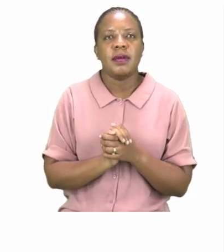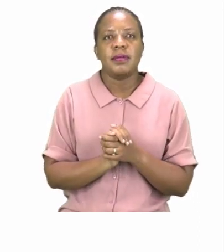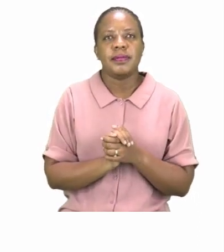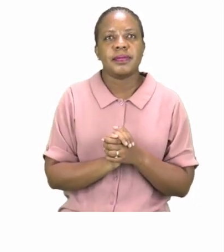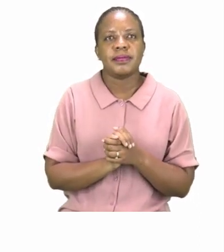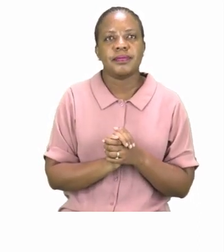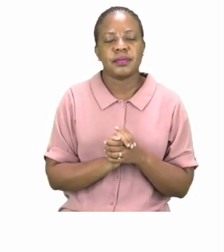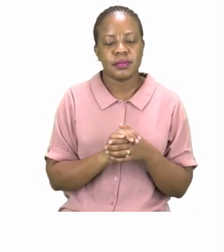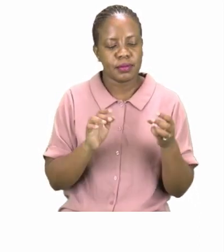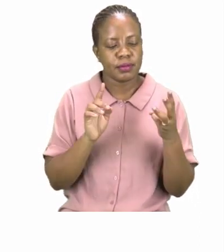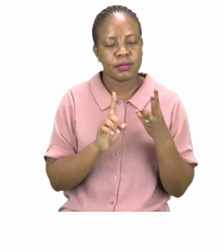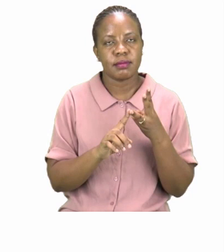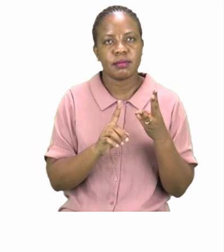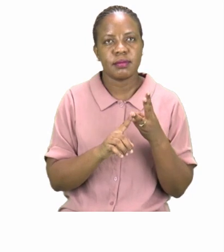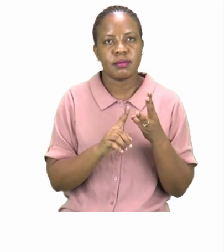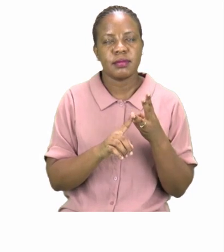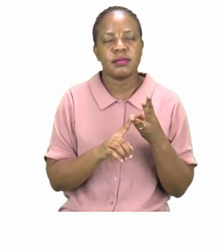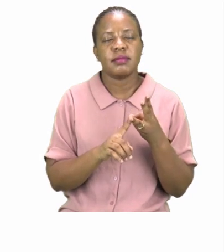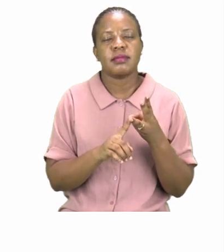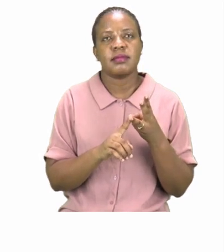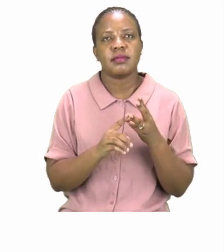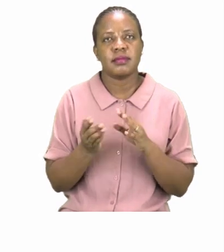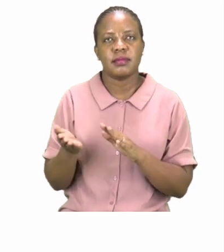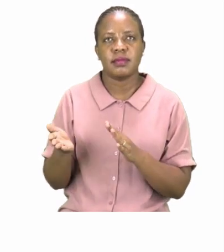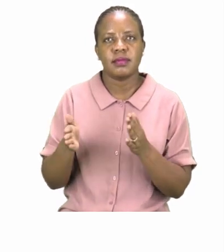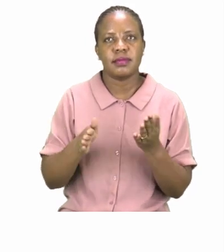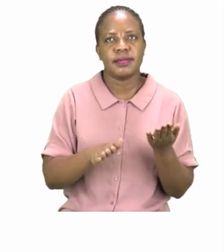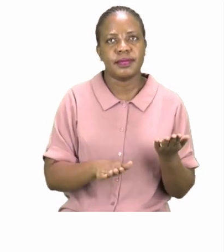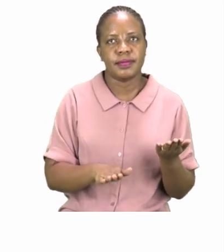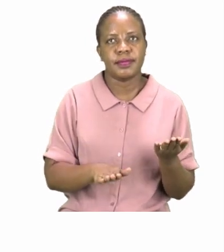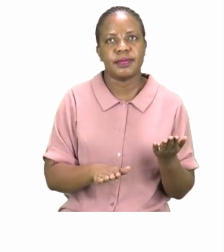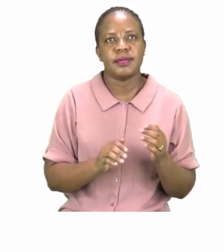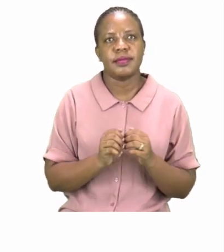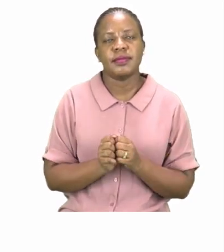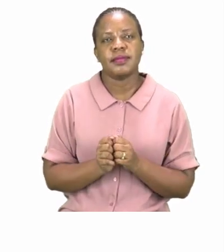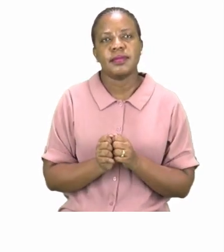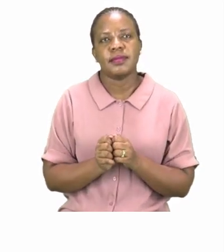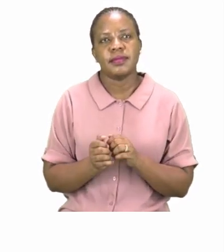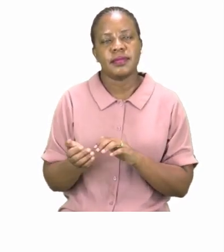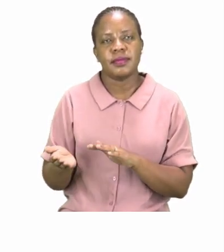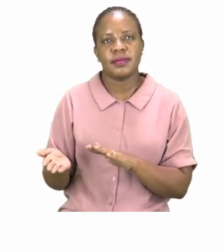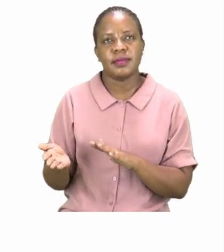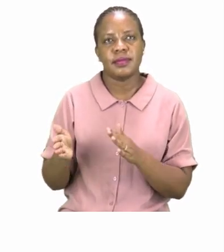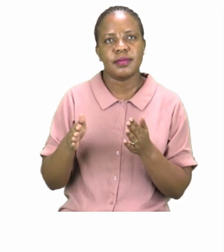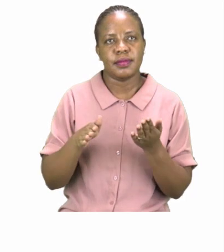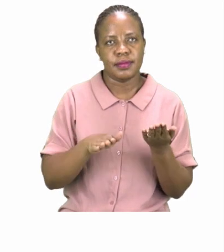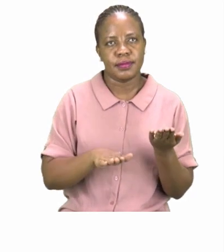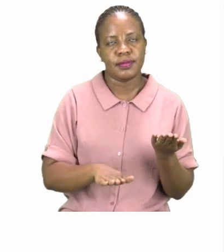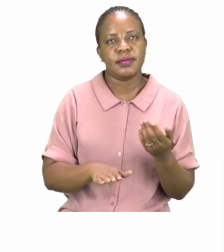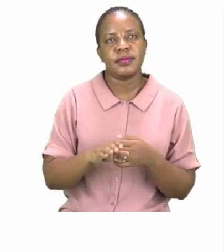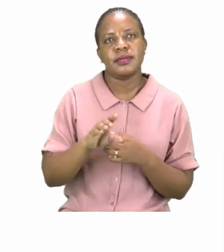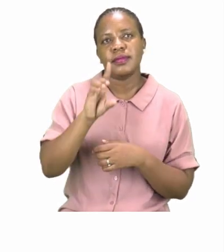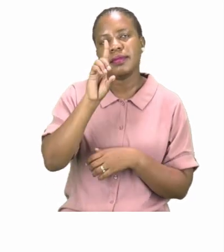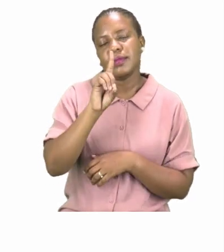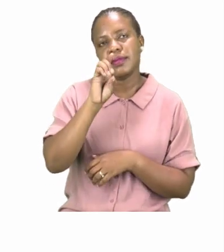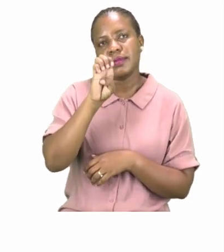The next word is the word deaths. Everybody, let's say